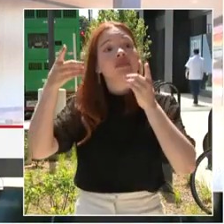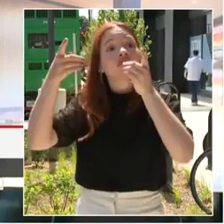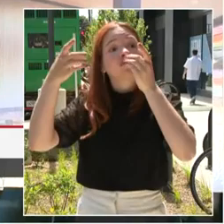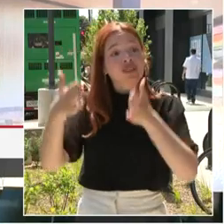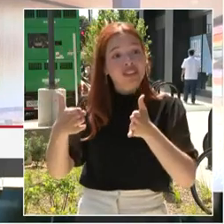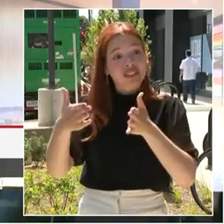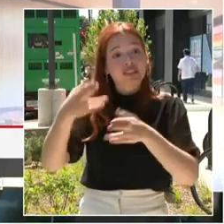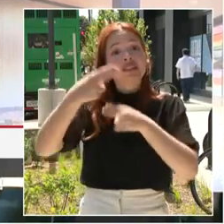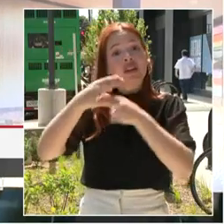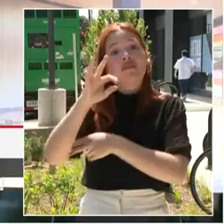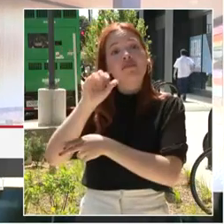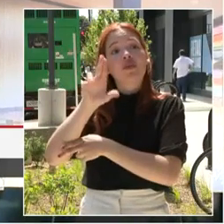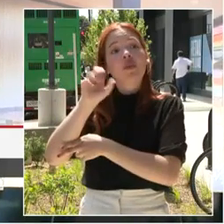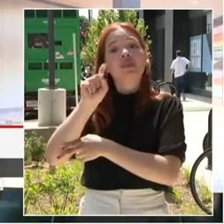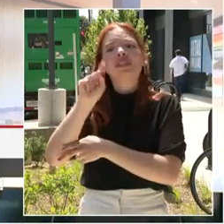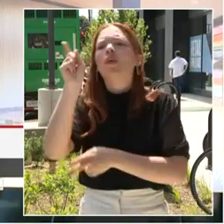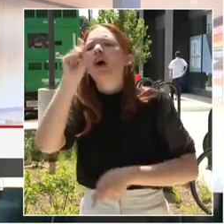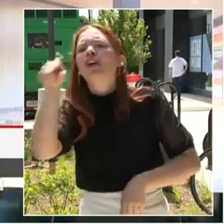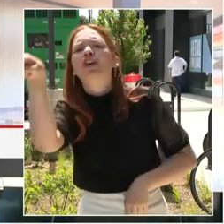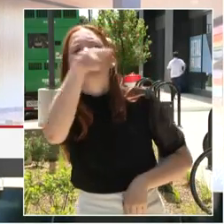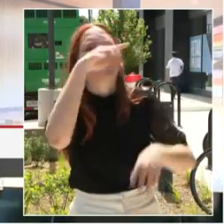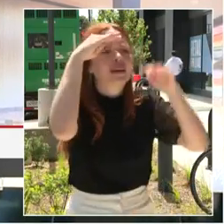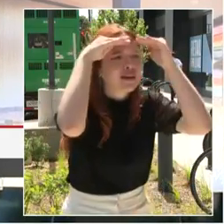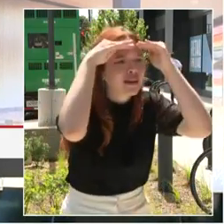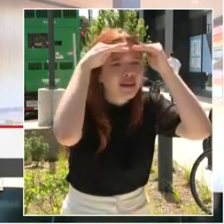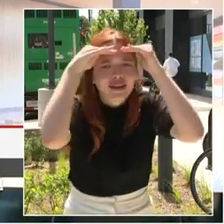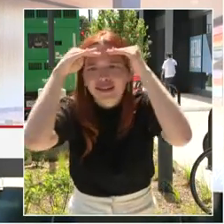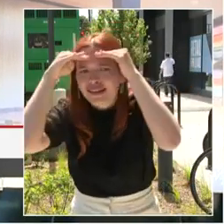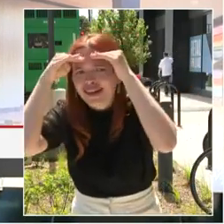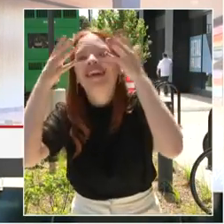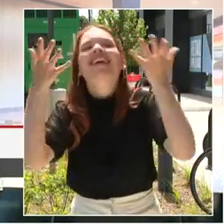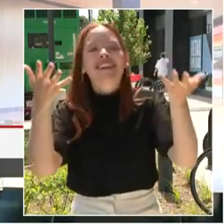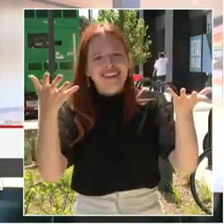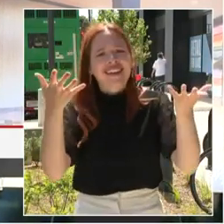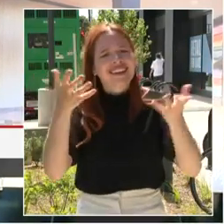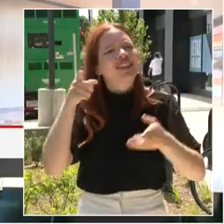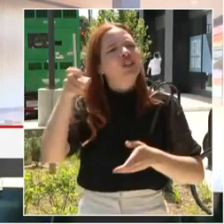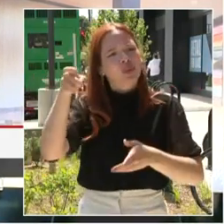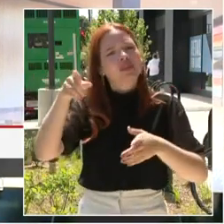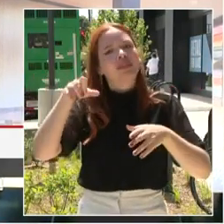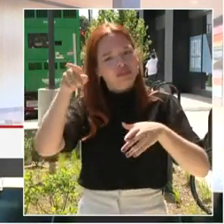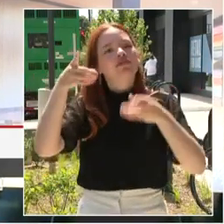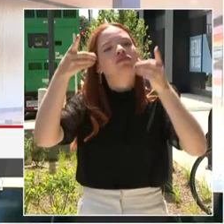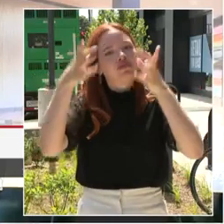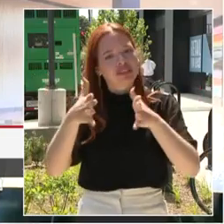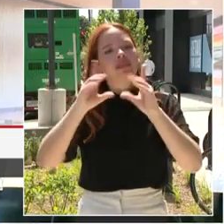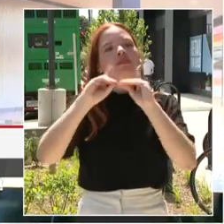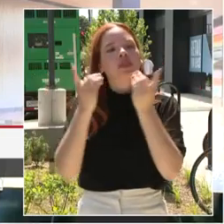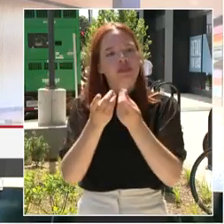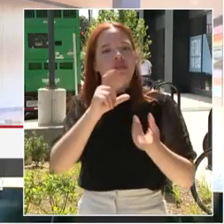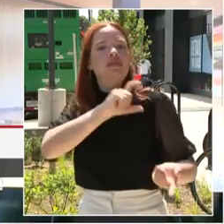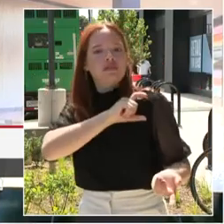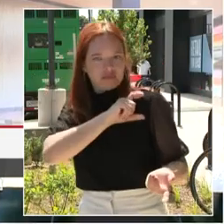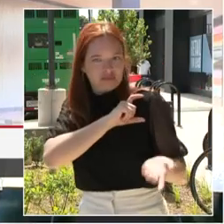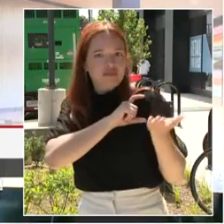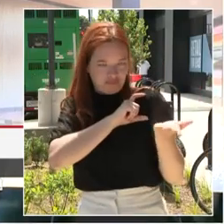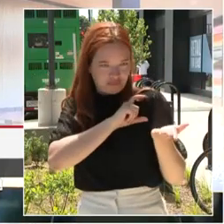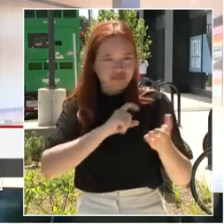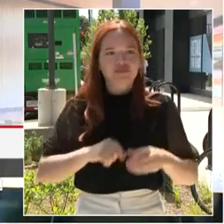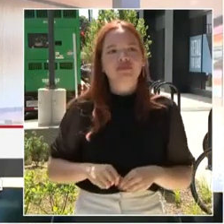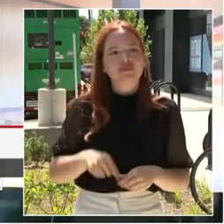he's here, but he is the director of our Department of Corrections, and their office are currently at the Reeves